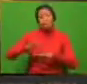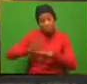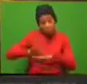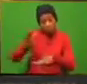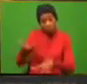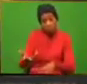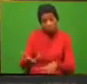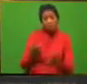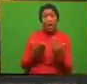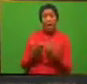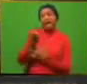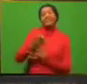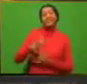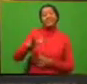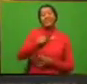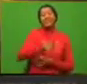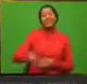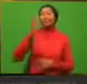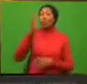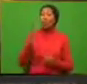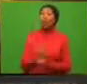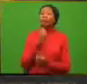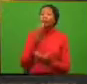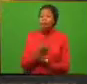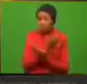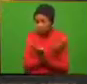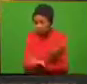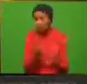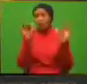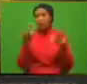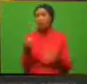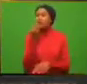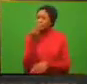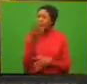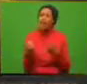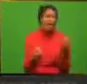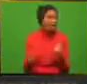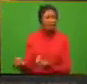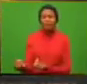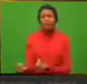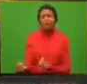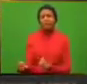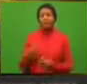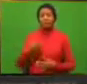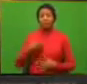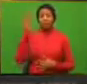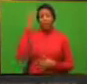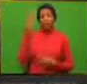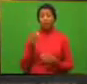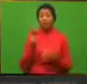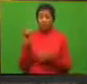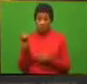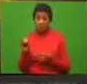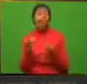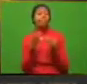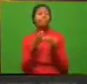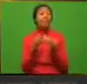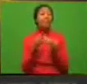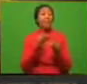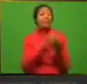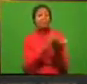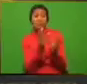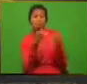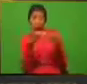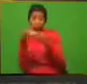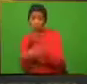Furthermore, access to land will ensure that everybody has bread on the table. I know there are members in some of the parties